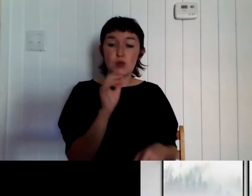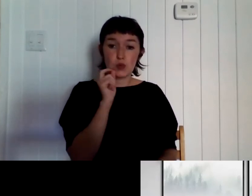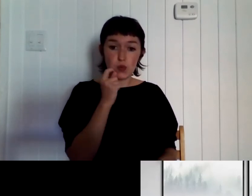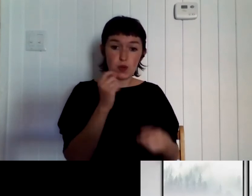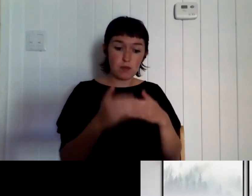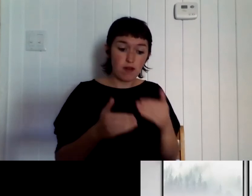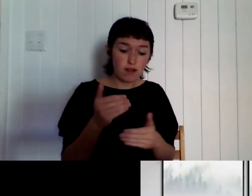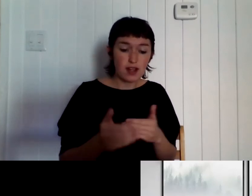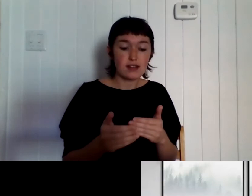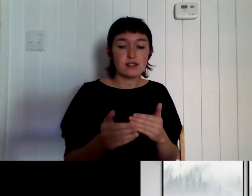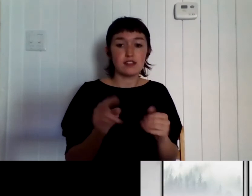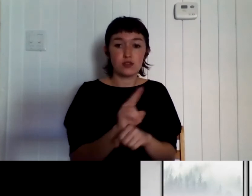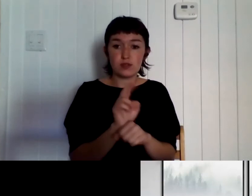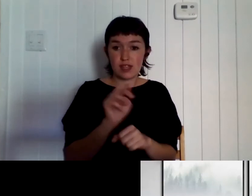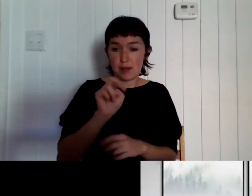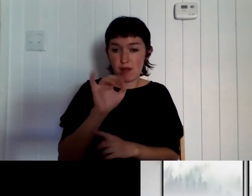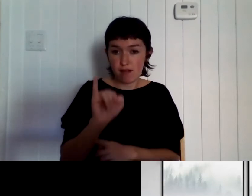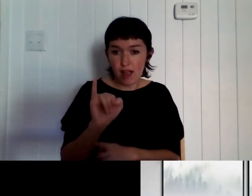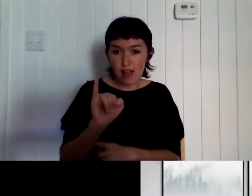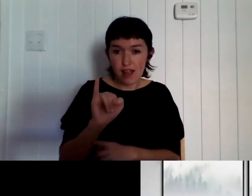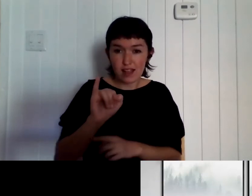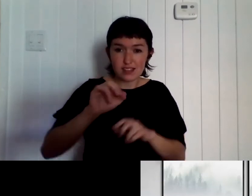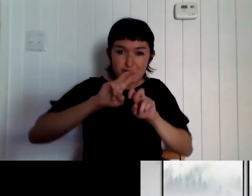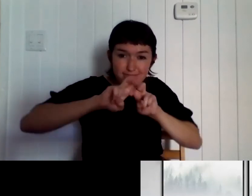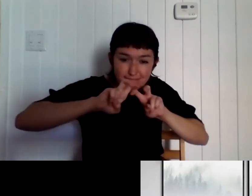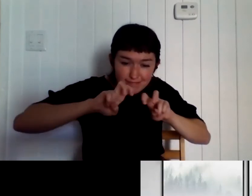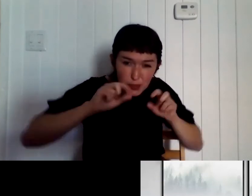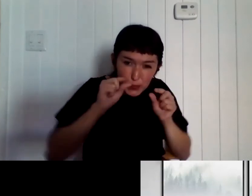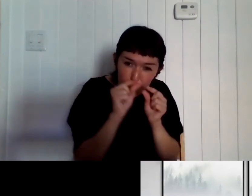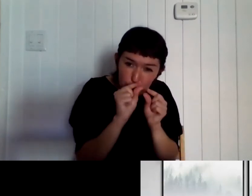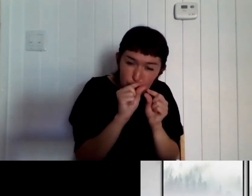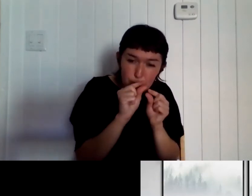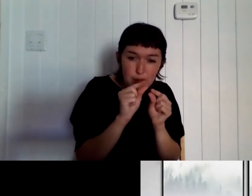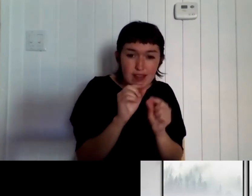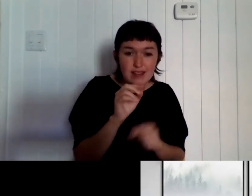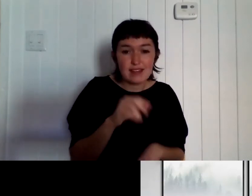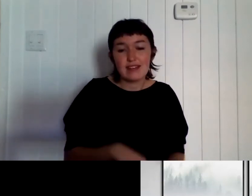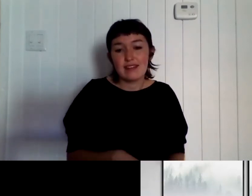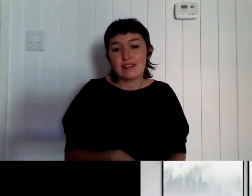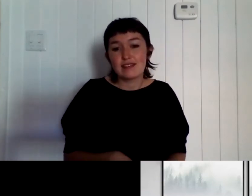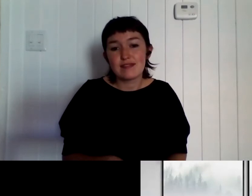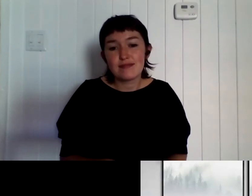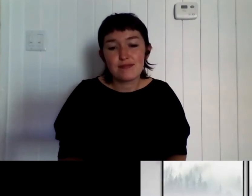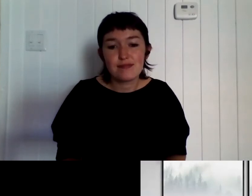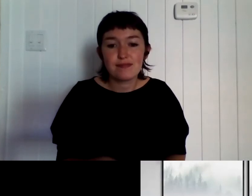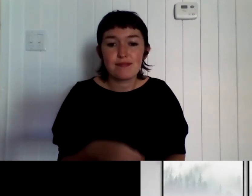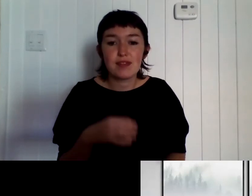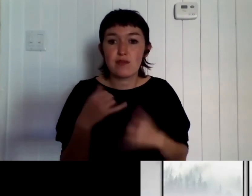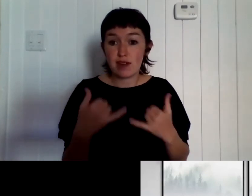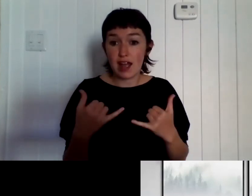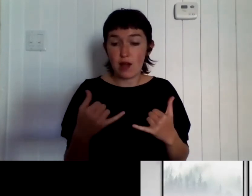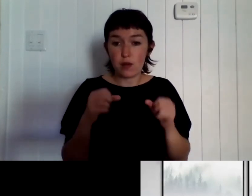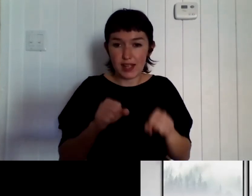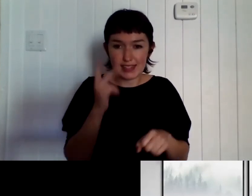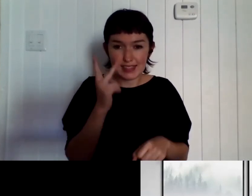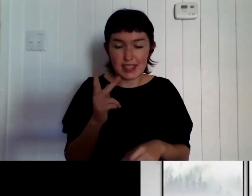use an MRI scanner to get down to that resolution, because right now we're at this resolution of like 1 millimeter cubes.